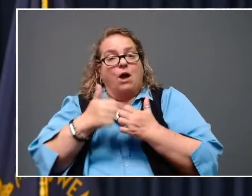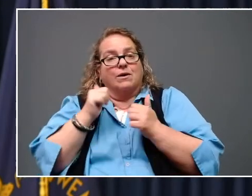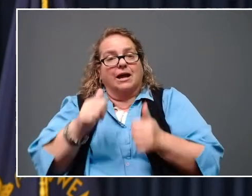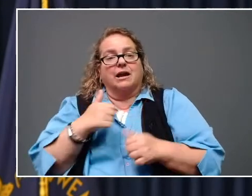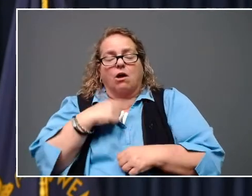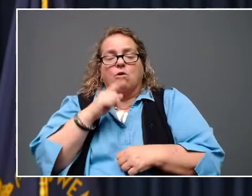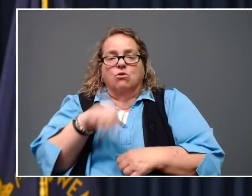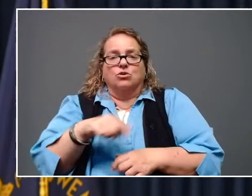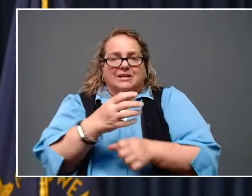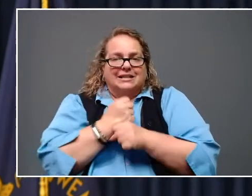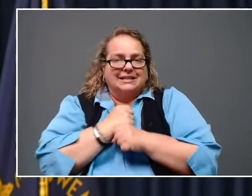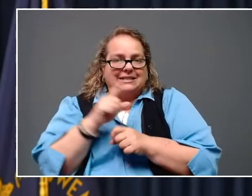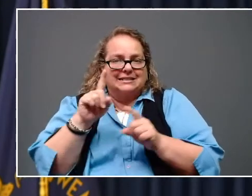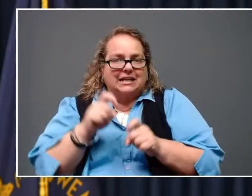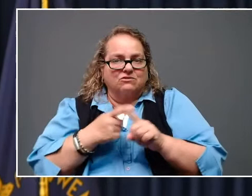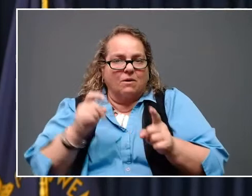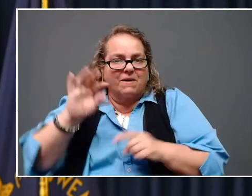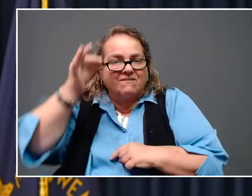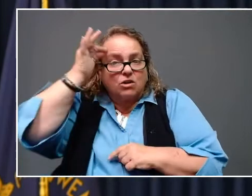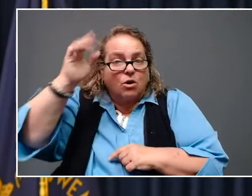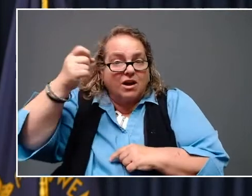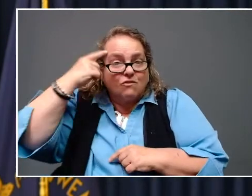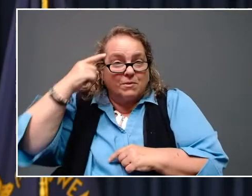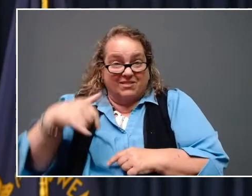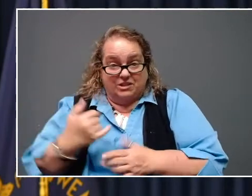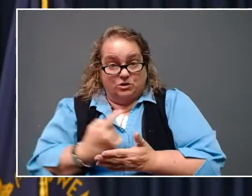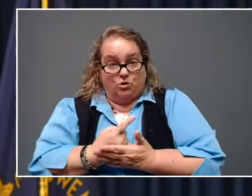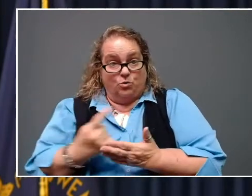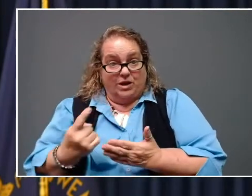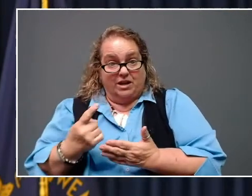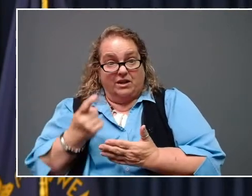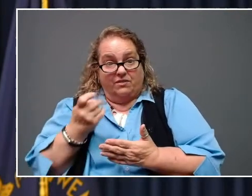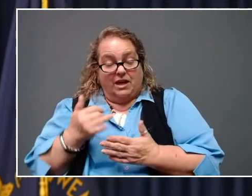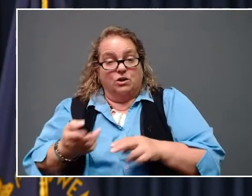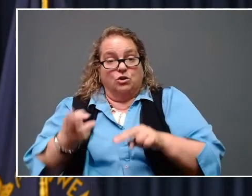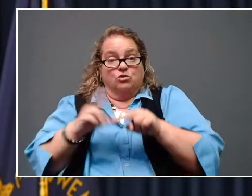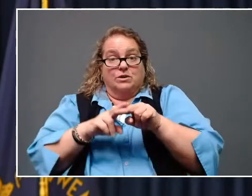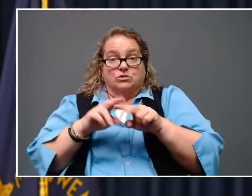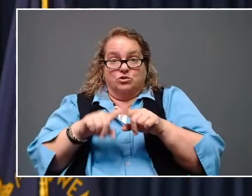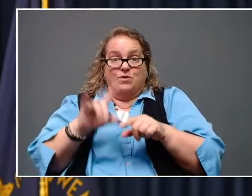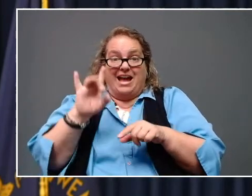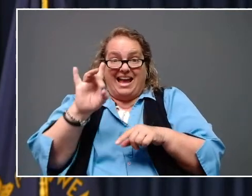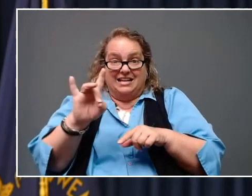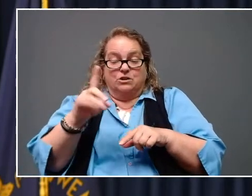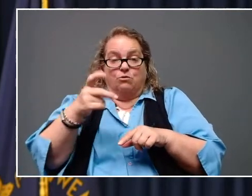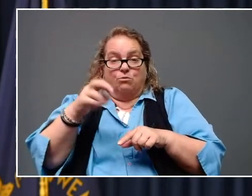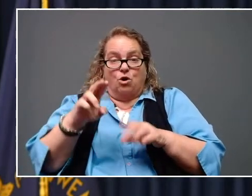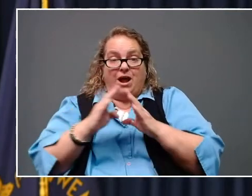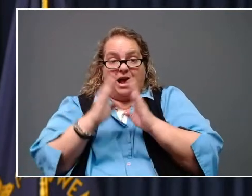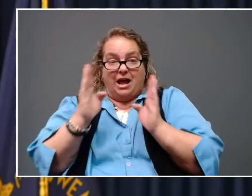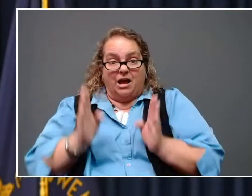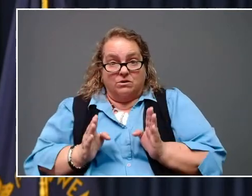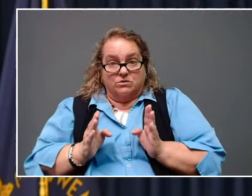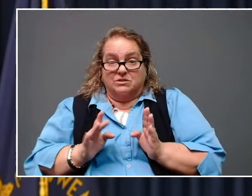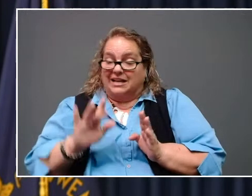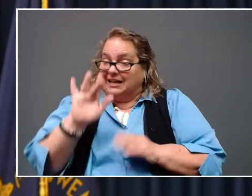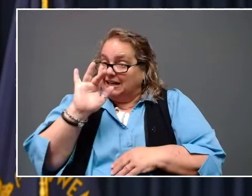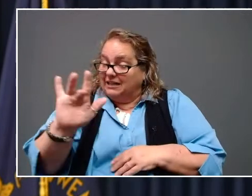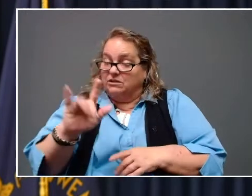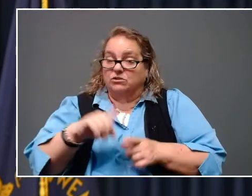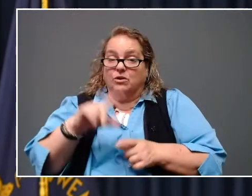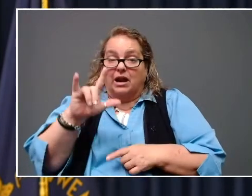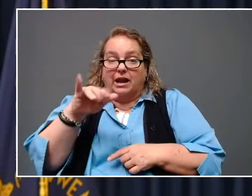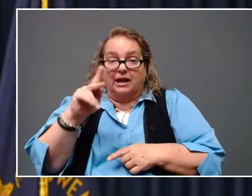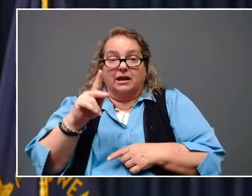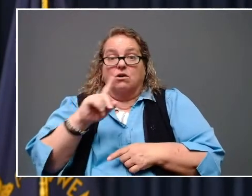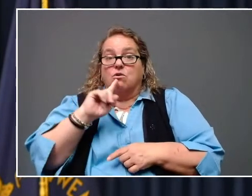tests from the federal government. And just this week, they increased it to 8 tests per household. Go to that website, click the link. You can order 8 tests. The federal